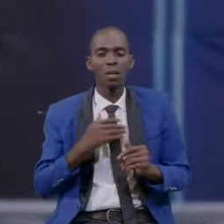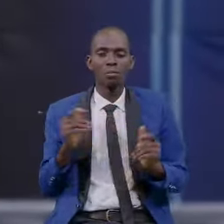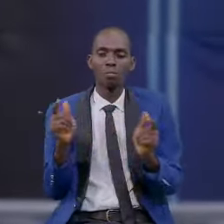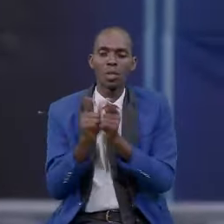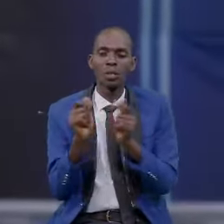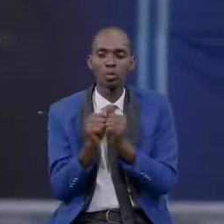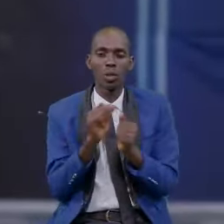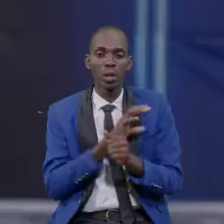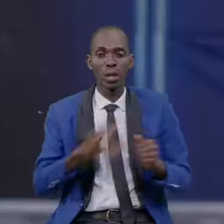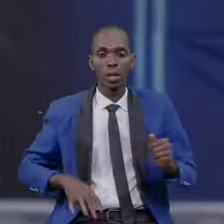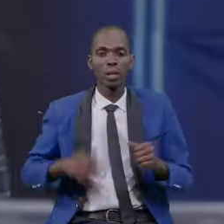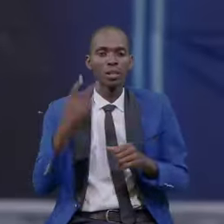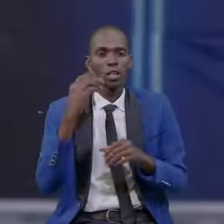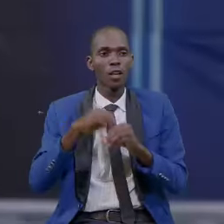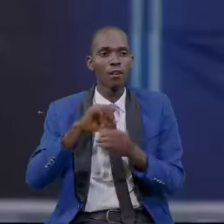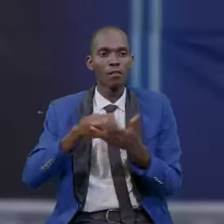verse 28, for